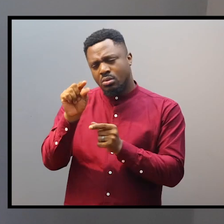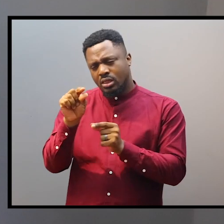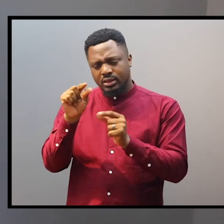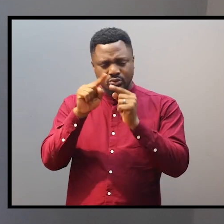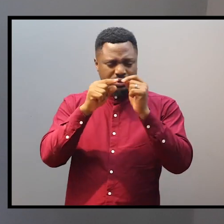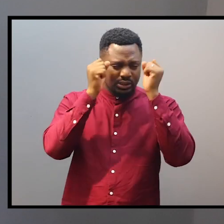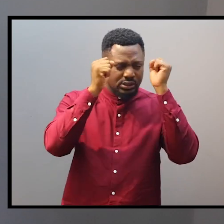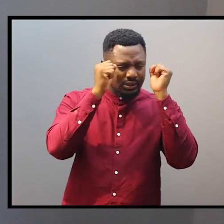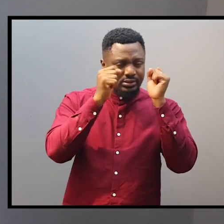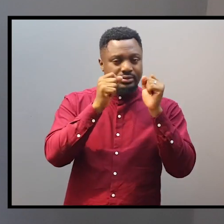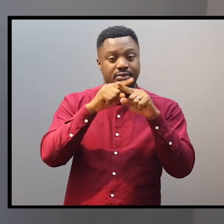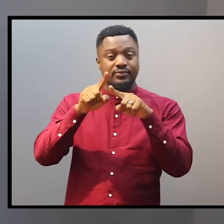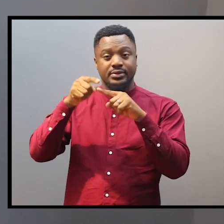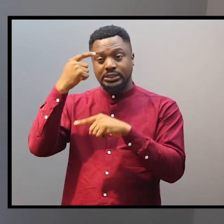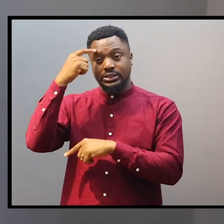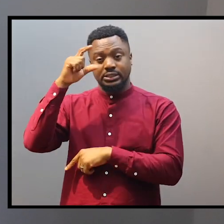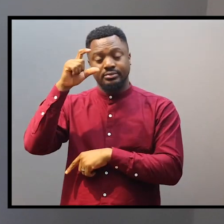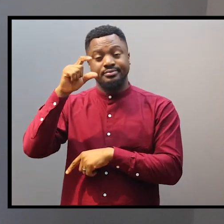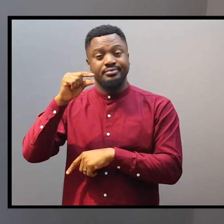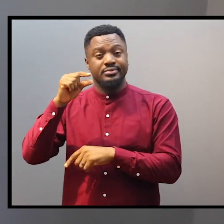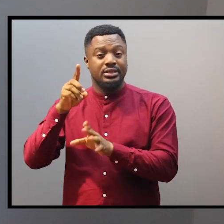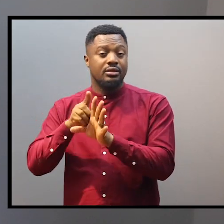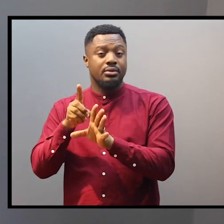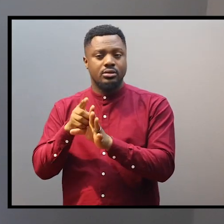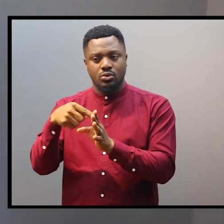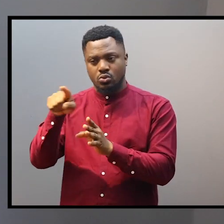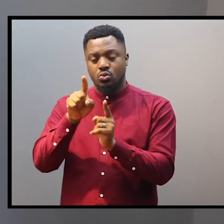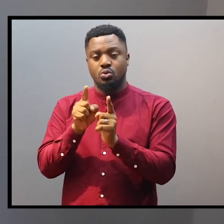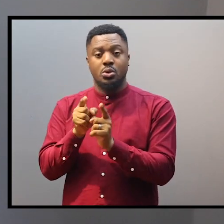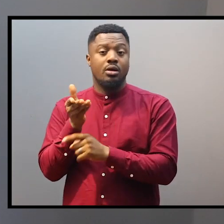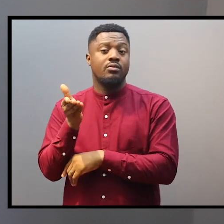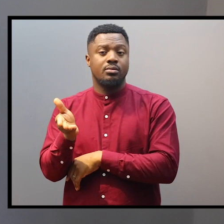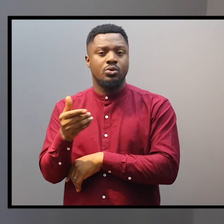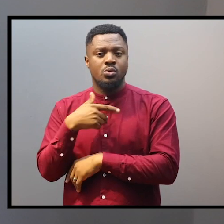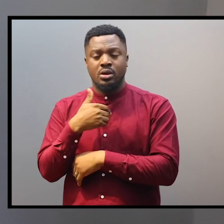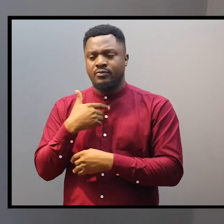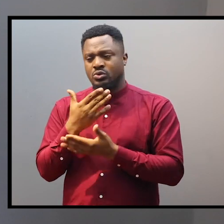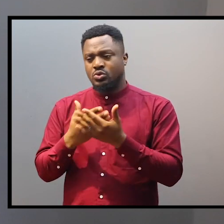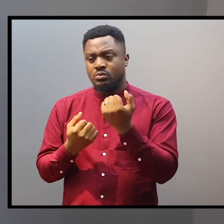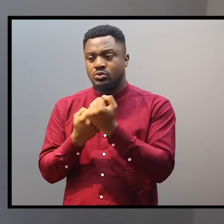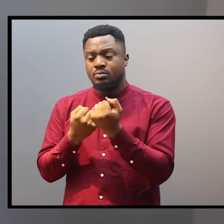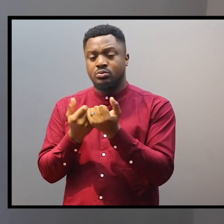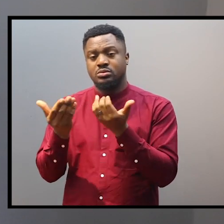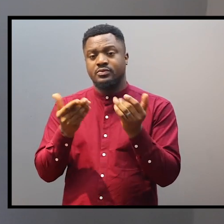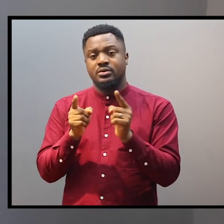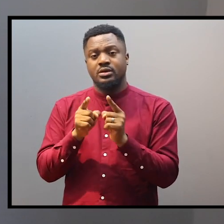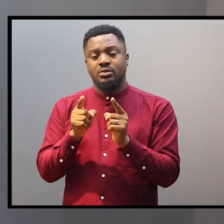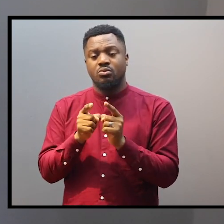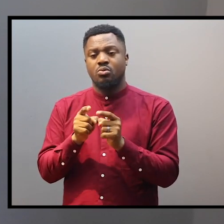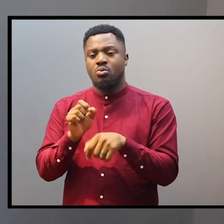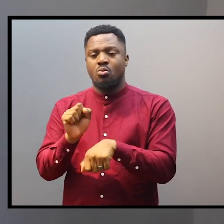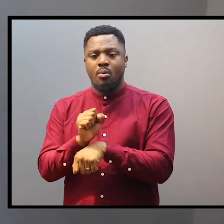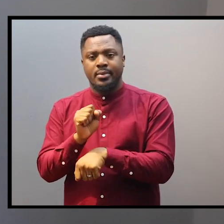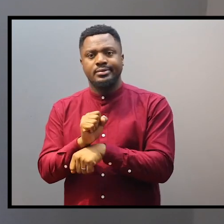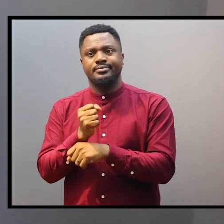to severe forms of the intellectual disability. These are also available. Then we have some support services such as